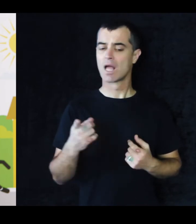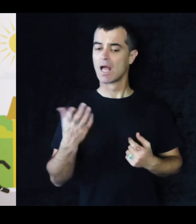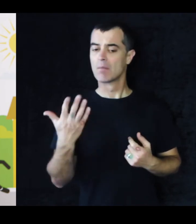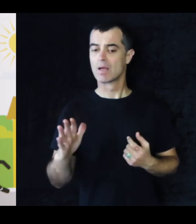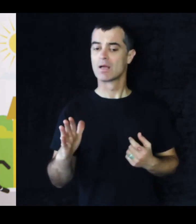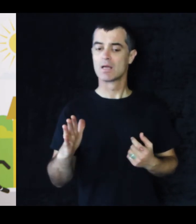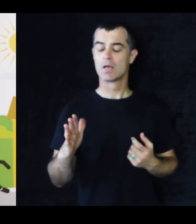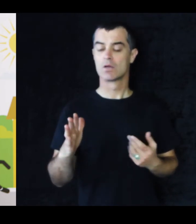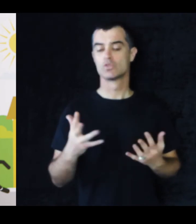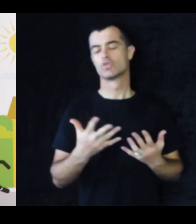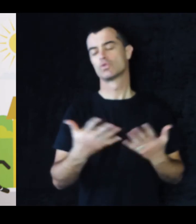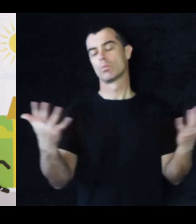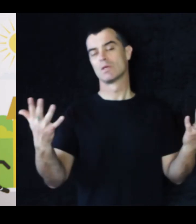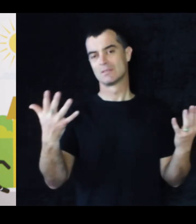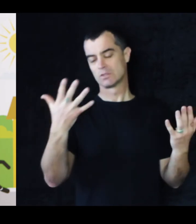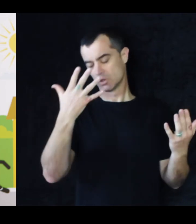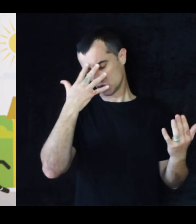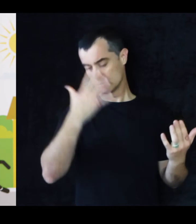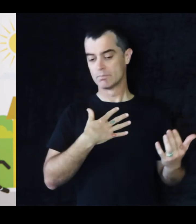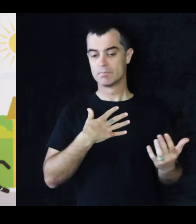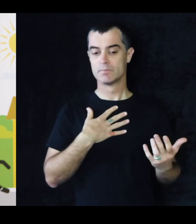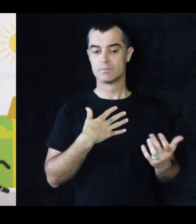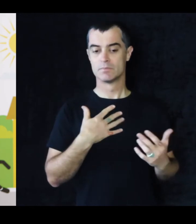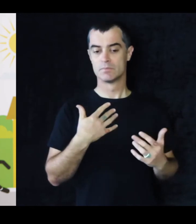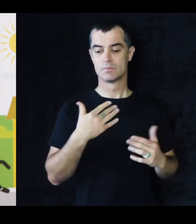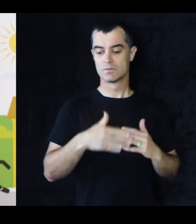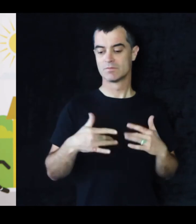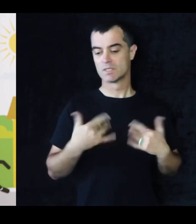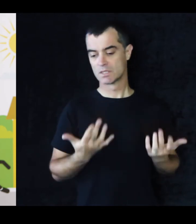But there is so much shame around